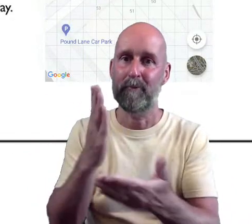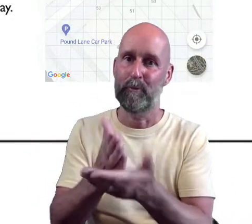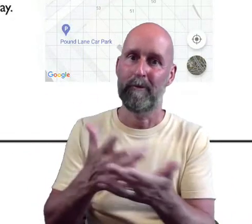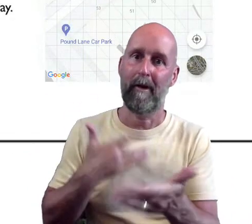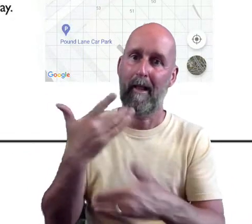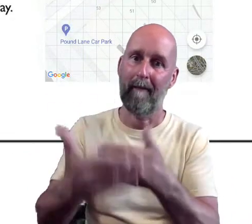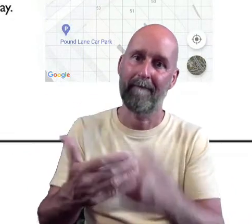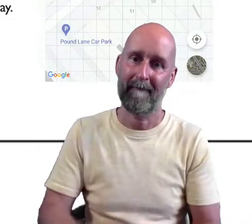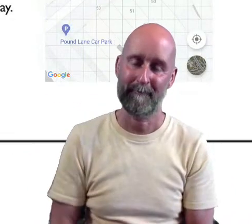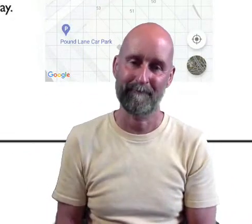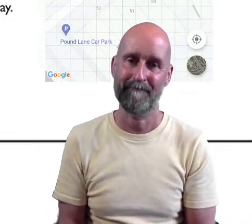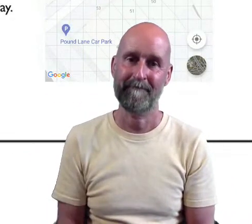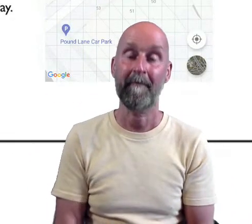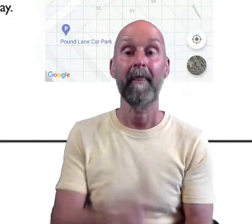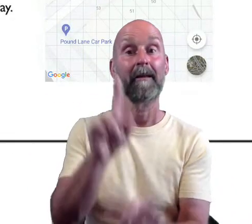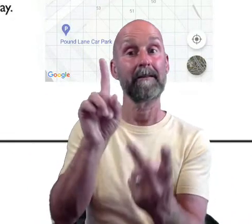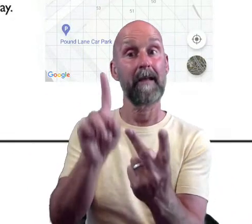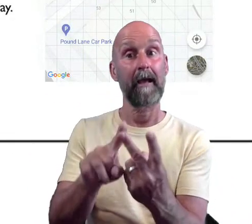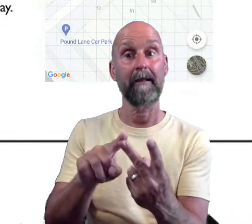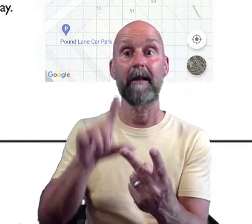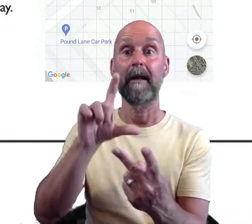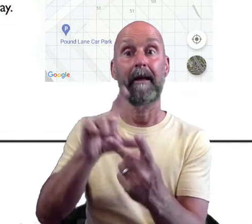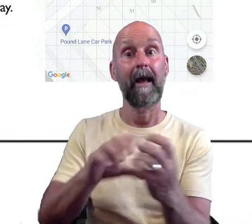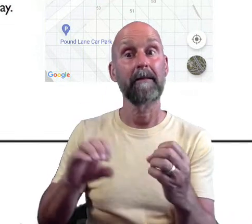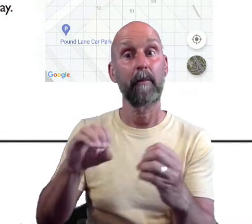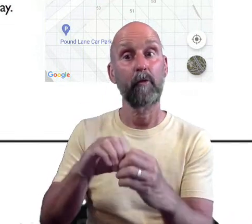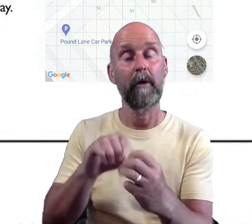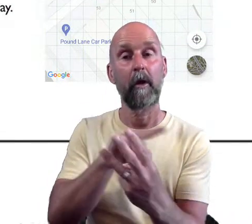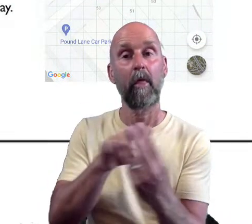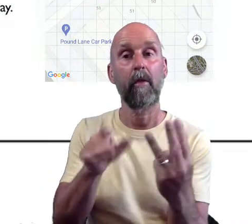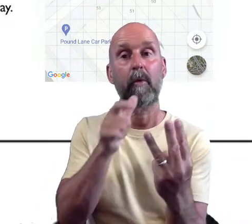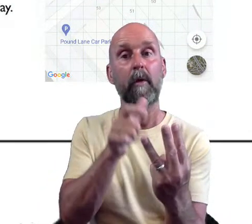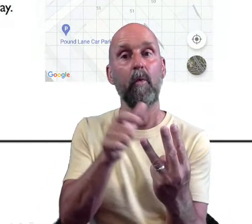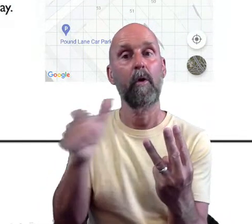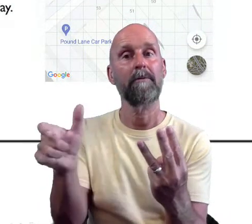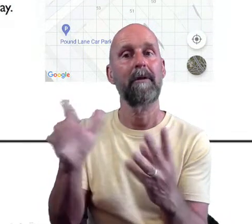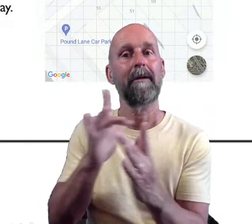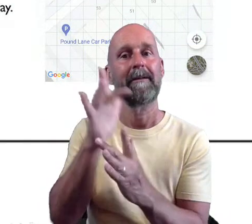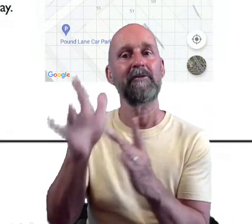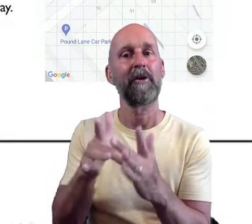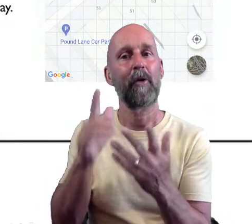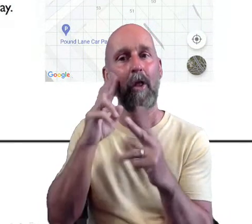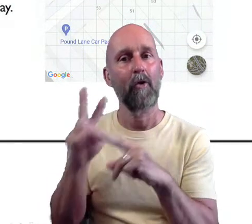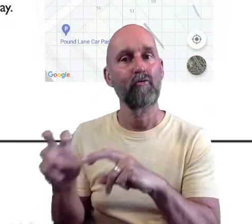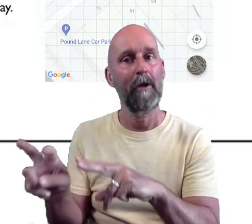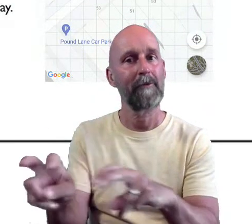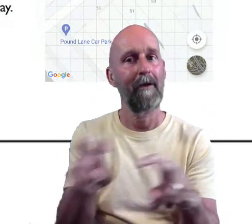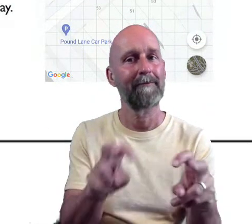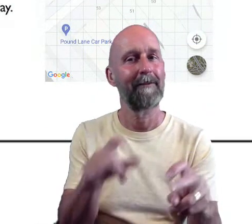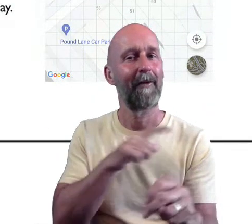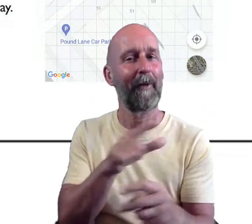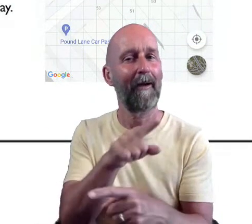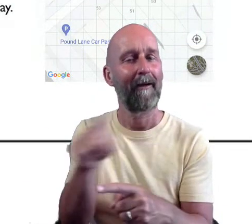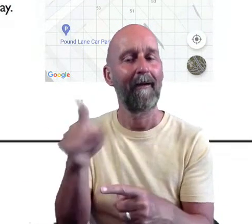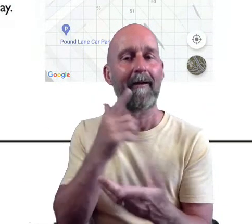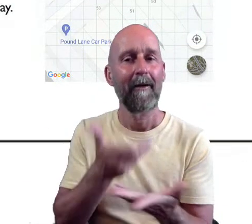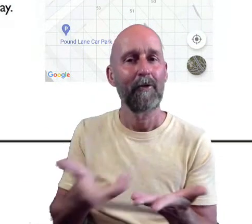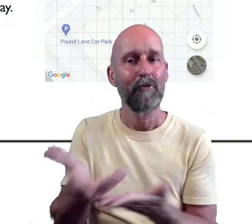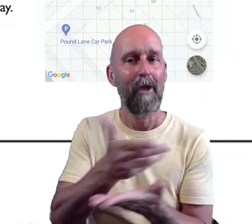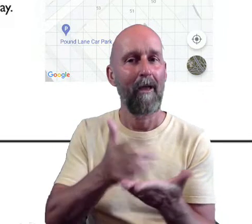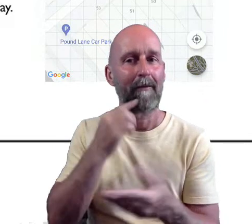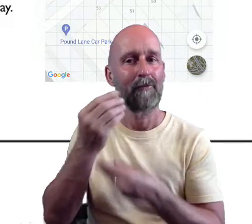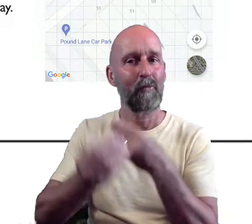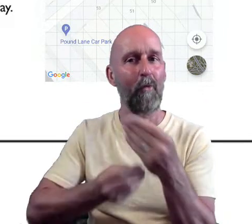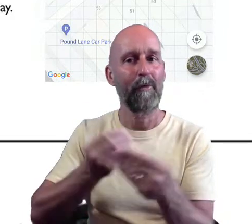The second game is Canterbury in 3 Words, which is a digital treasure hunt that challenges you to discover and share stories of Canterbury